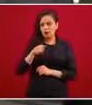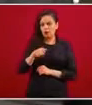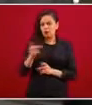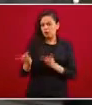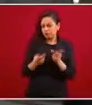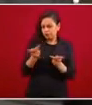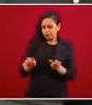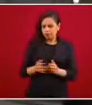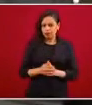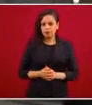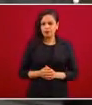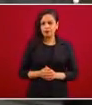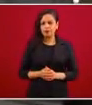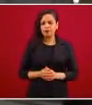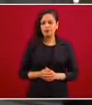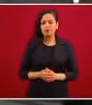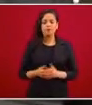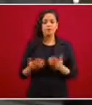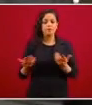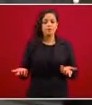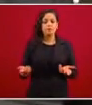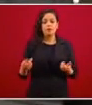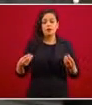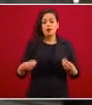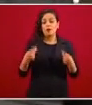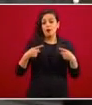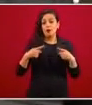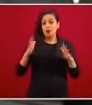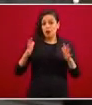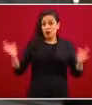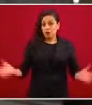a voice as well?